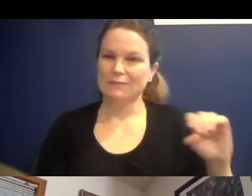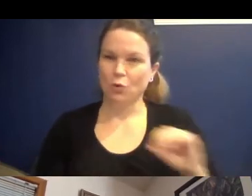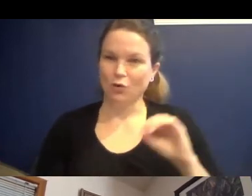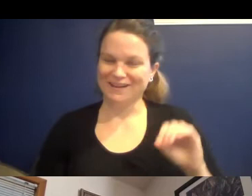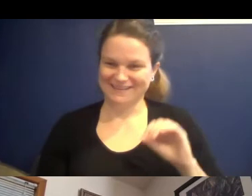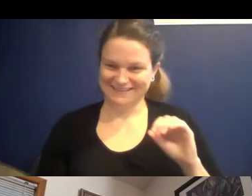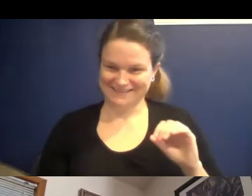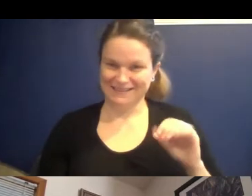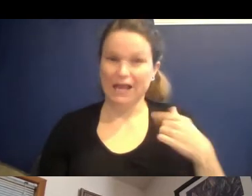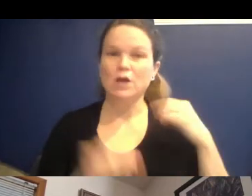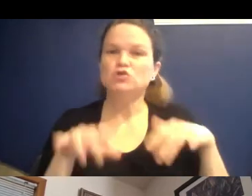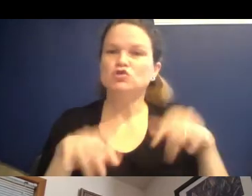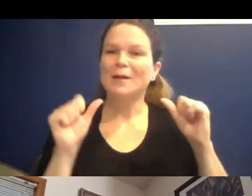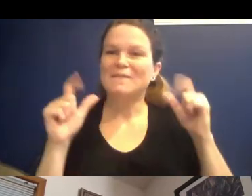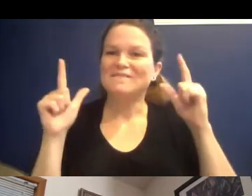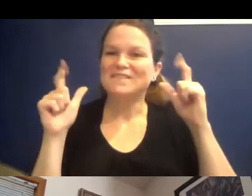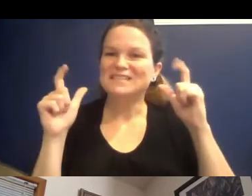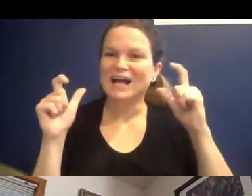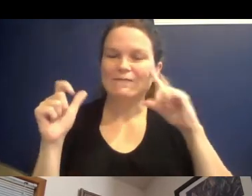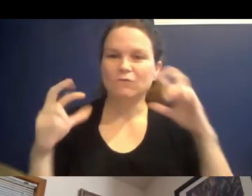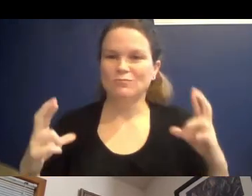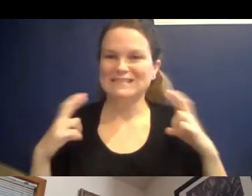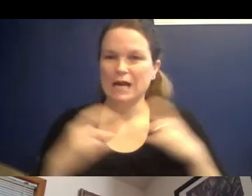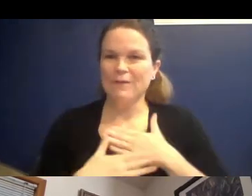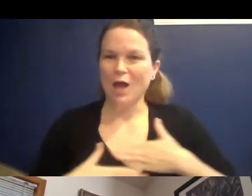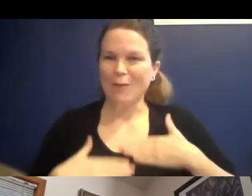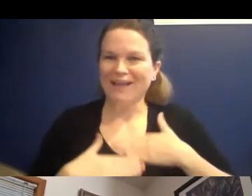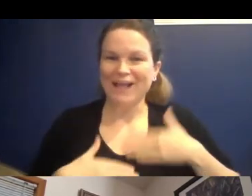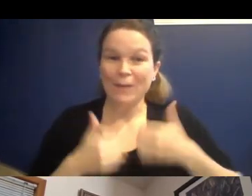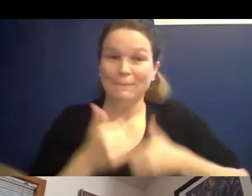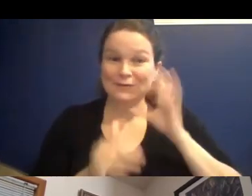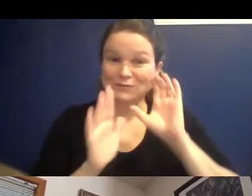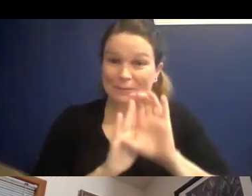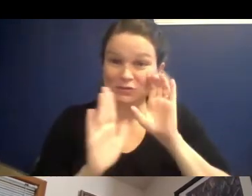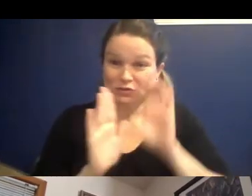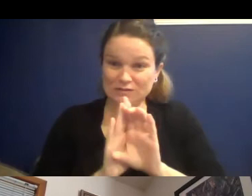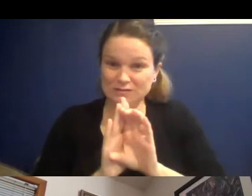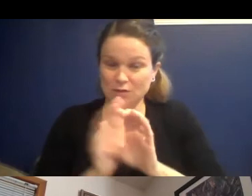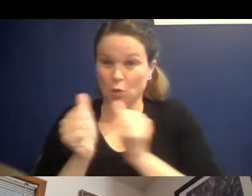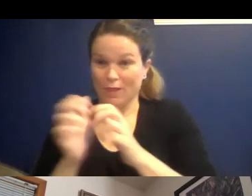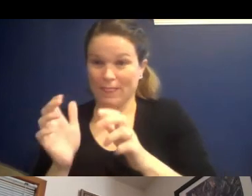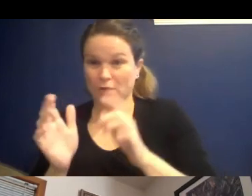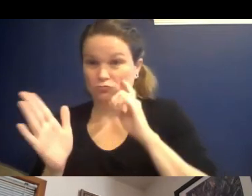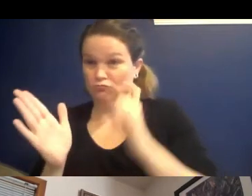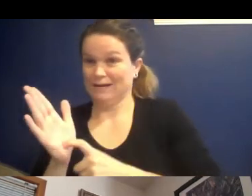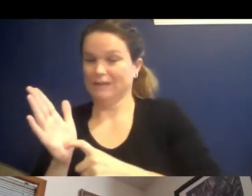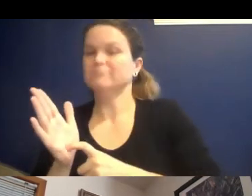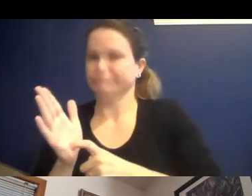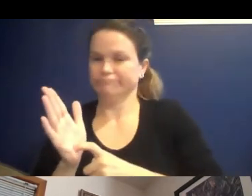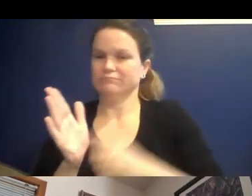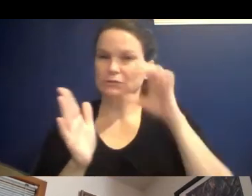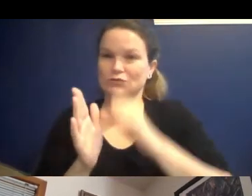taken up photography as my hobby in my retirement. So most of the photos, unless otherwise labeled, I